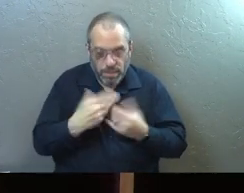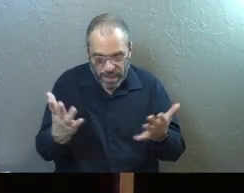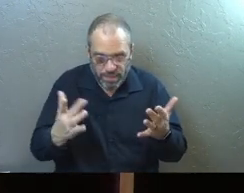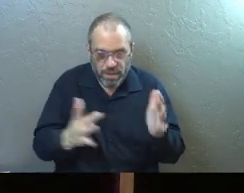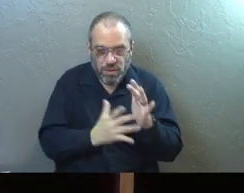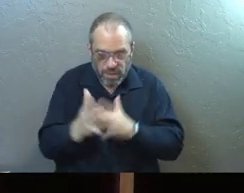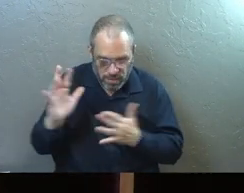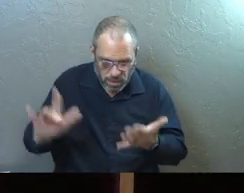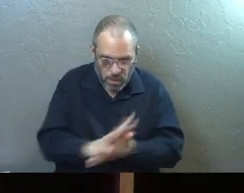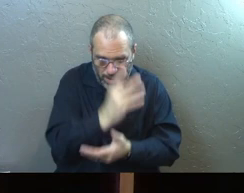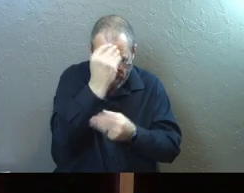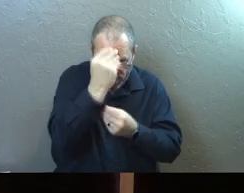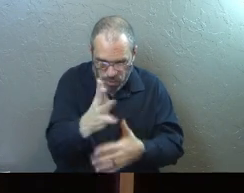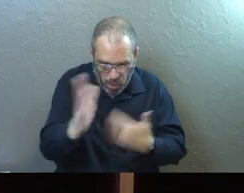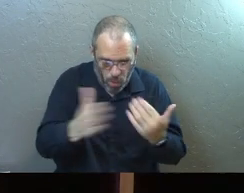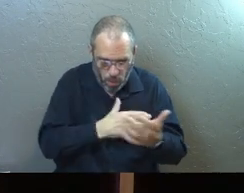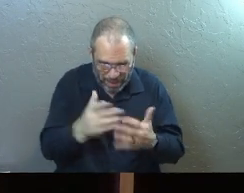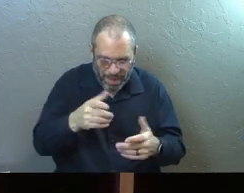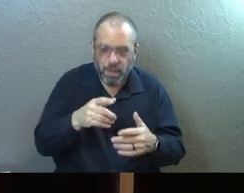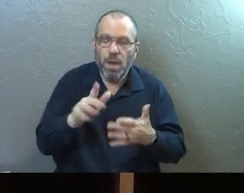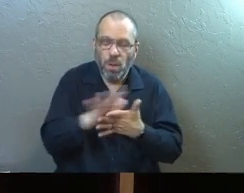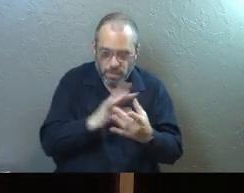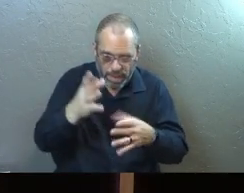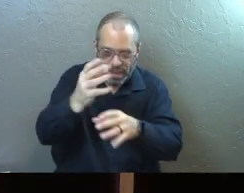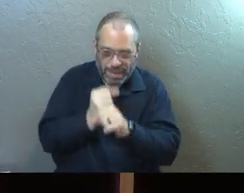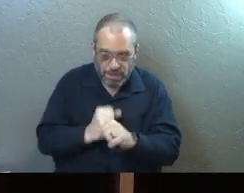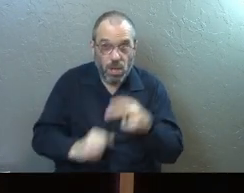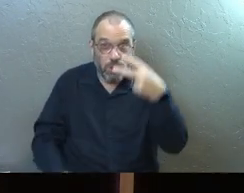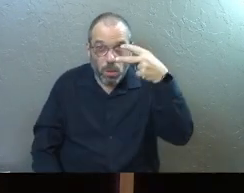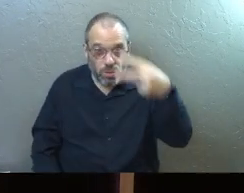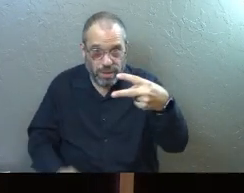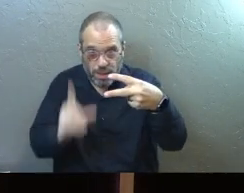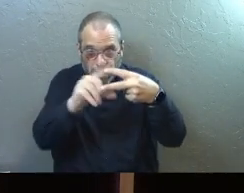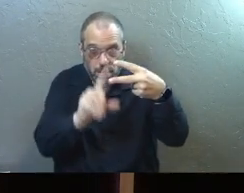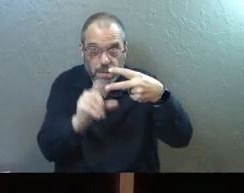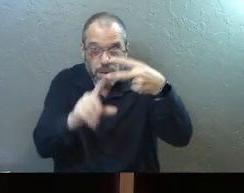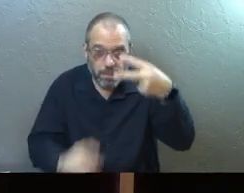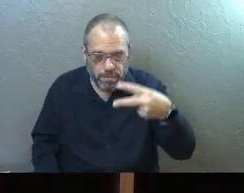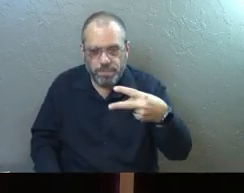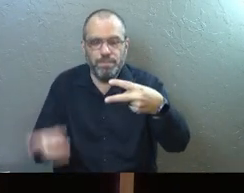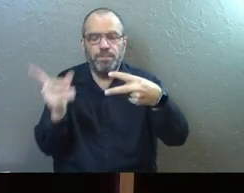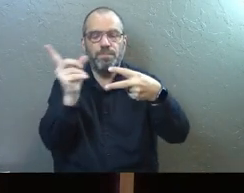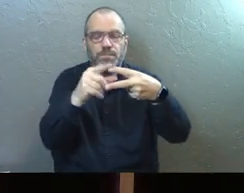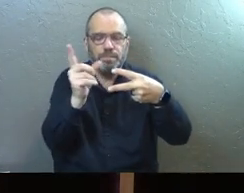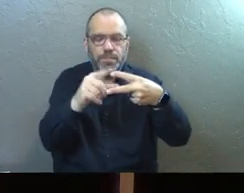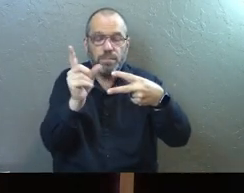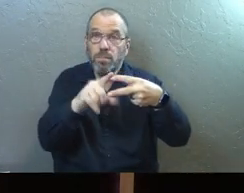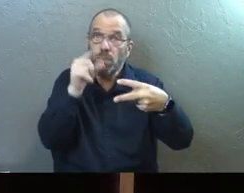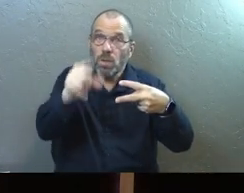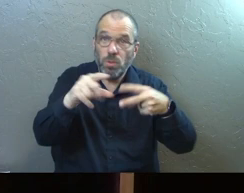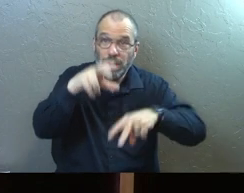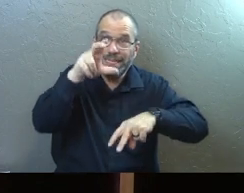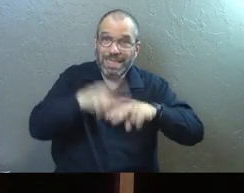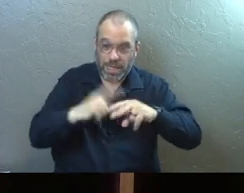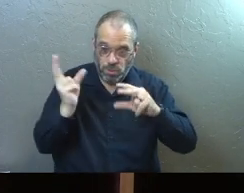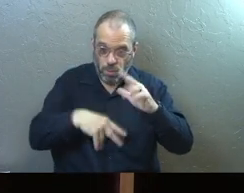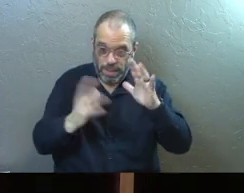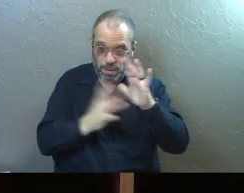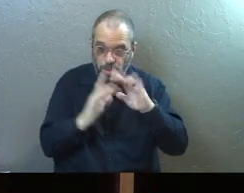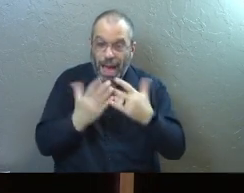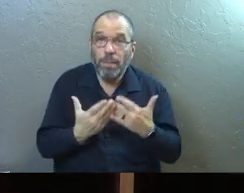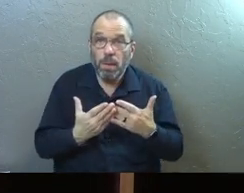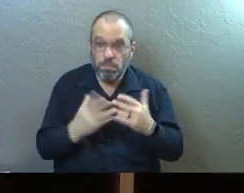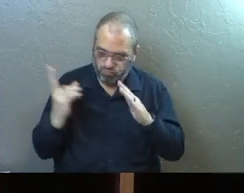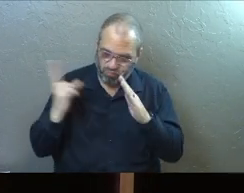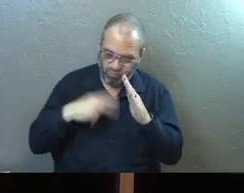glory by telling you whatever he receives from me. So two big things at the end here is every single time that you sit down and you're reading your